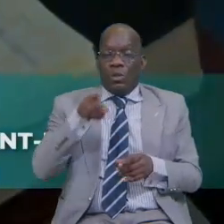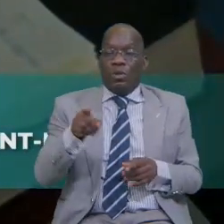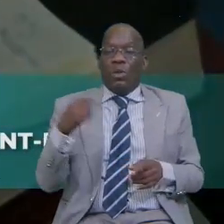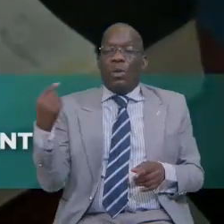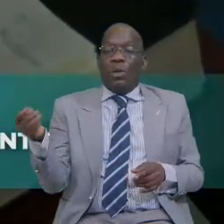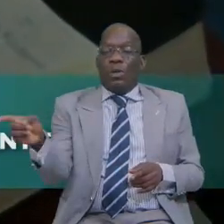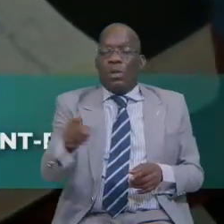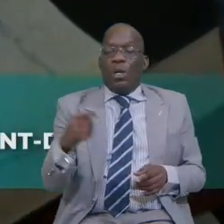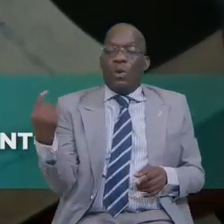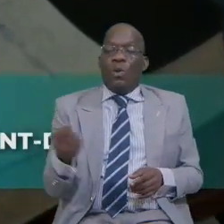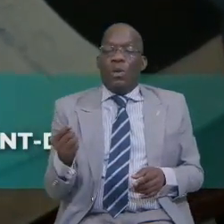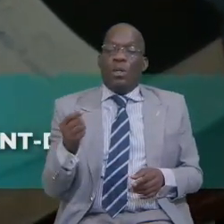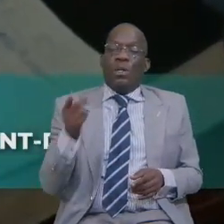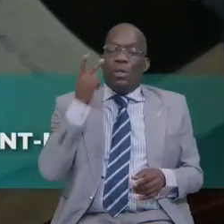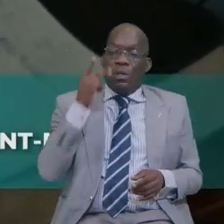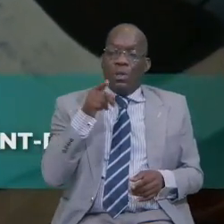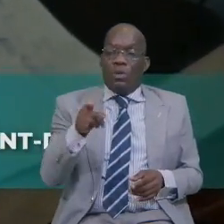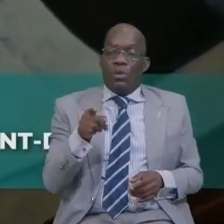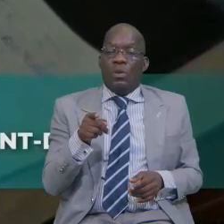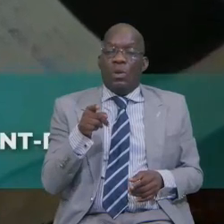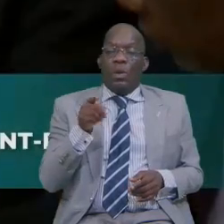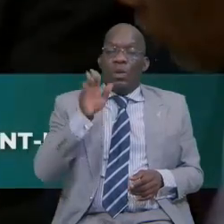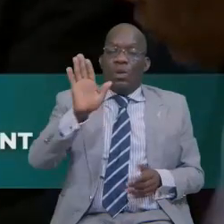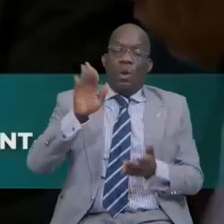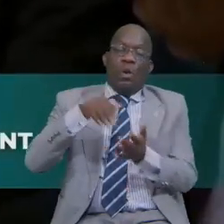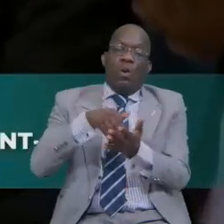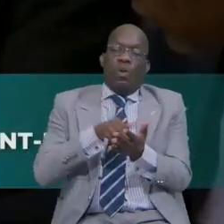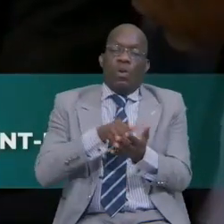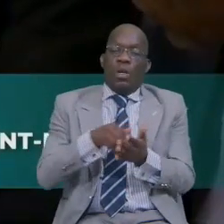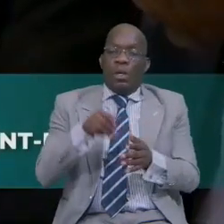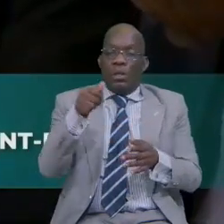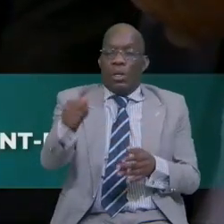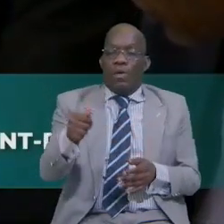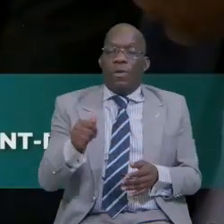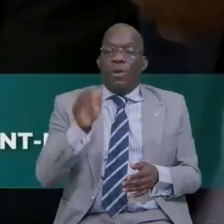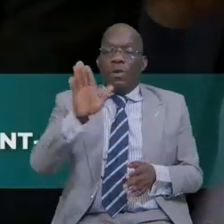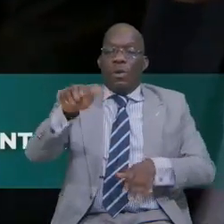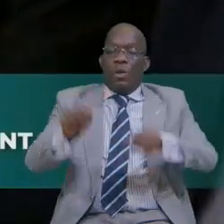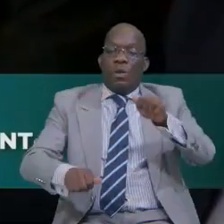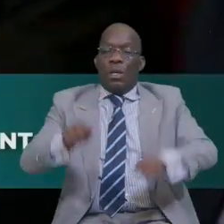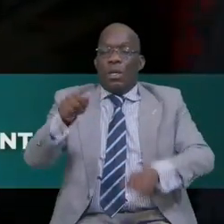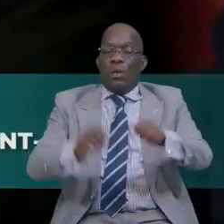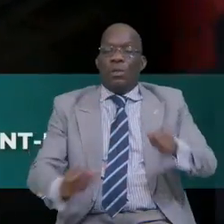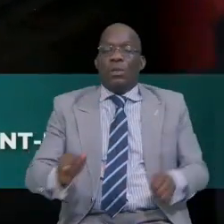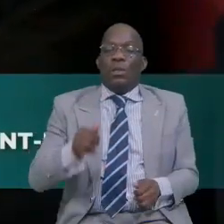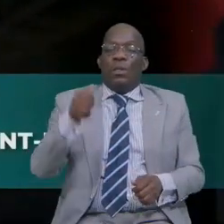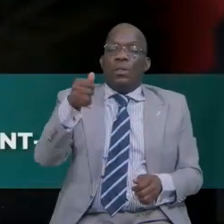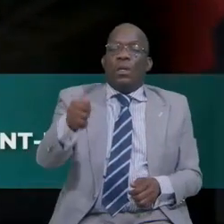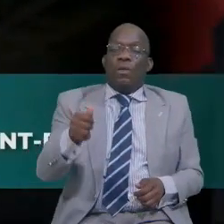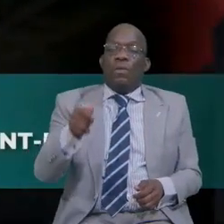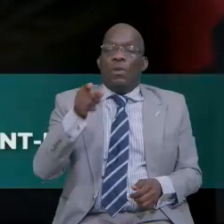your weak self, your doubting self, your unbelieving